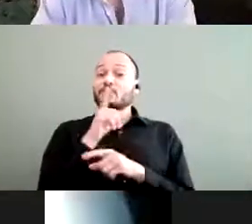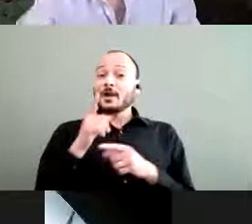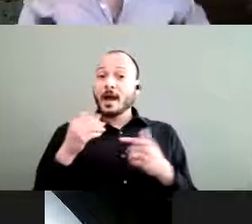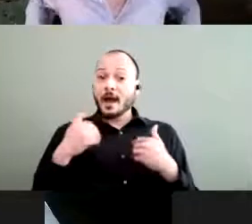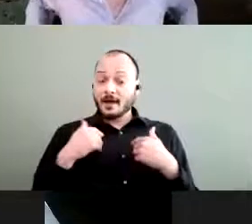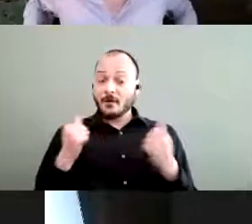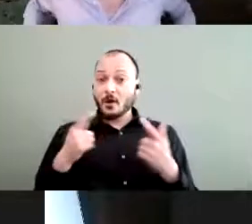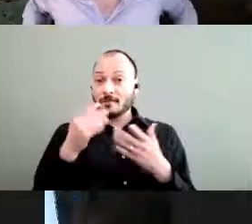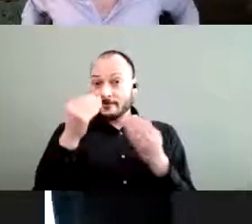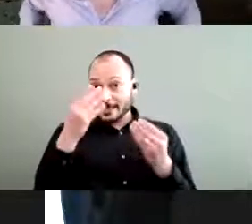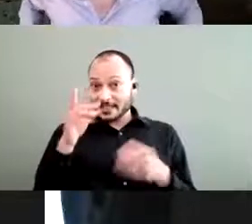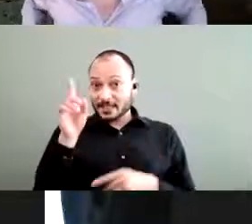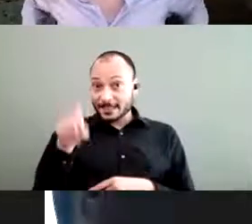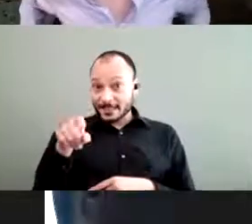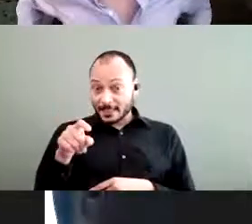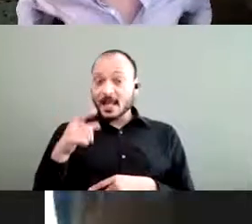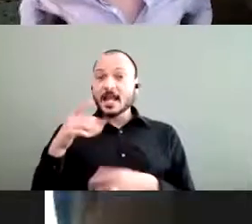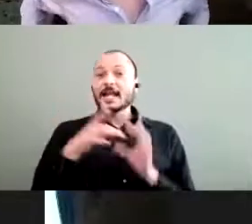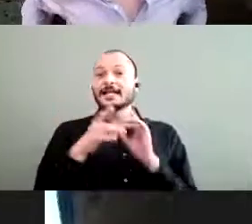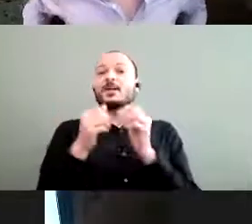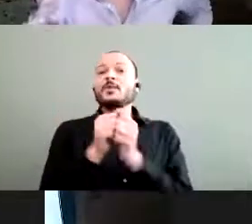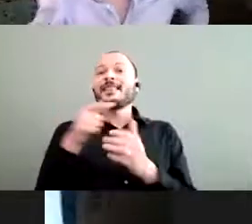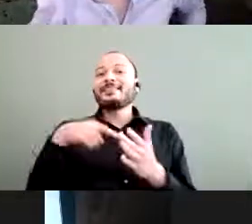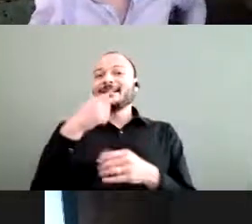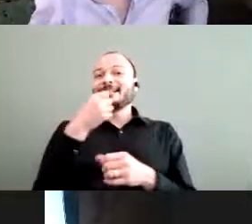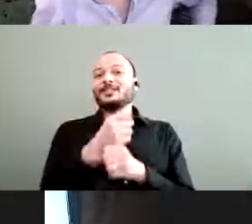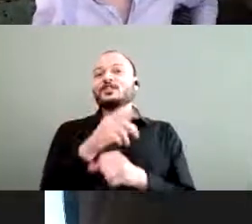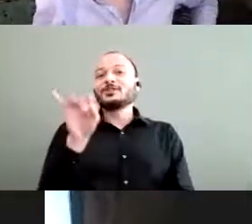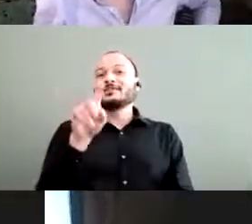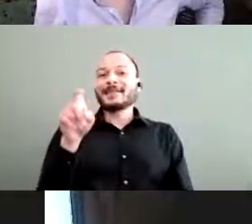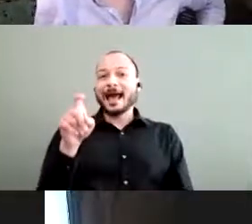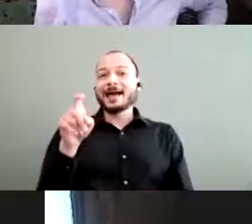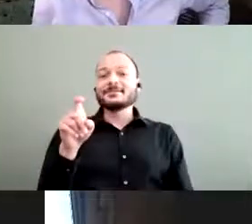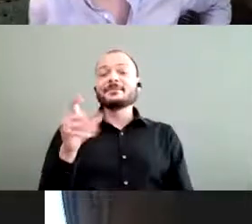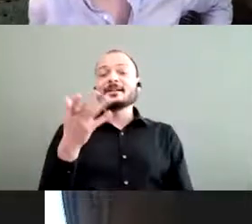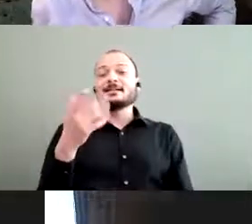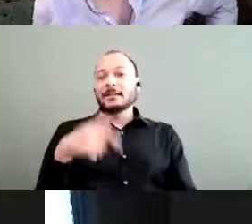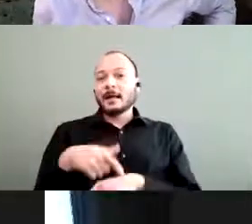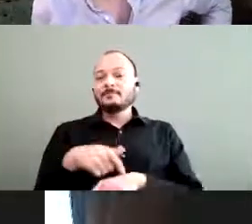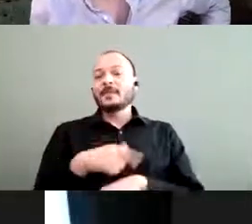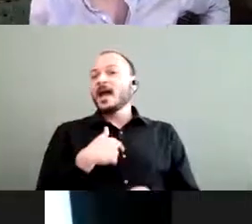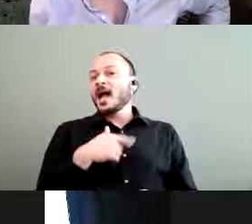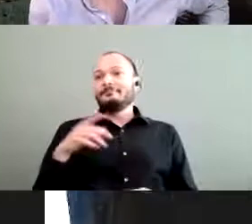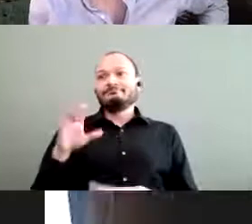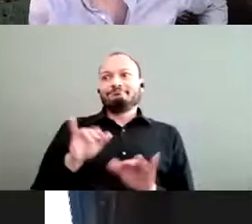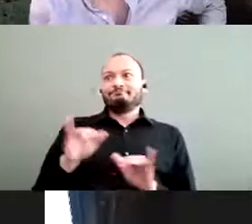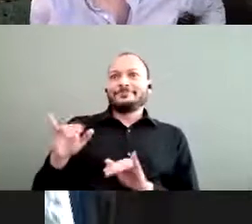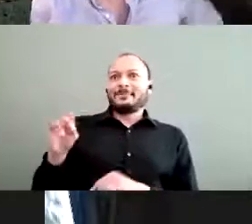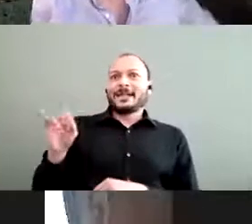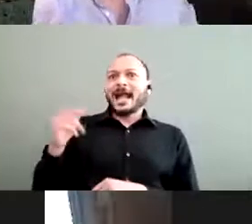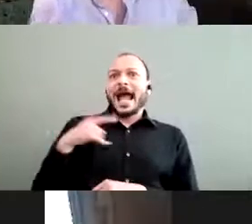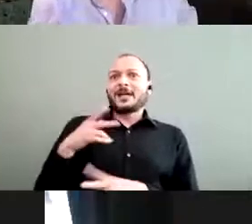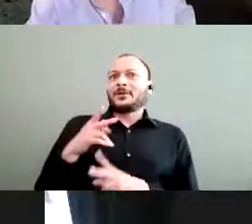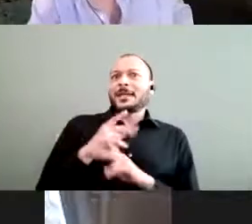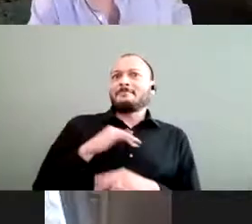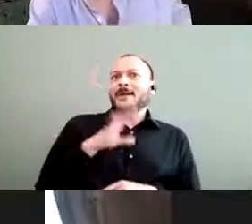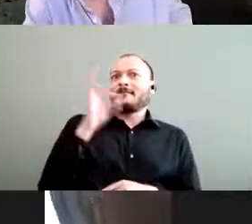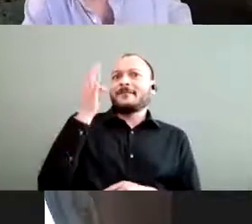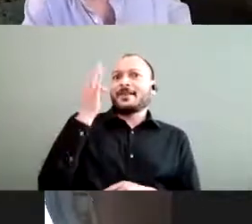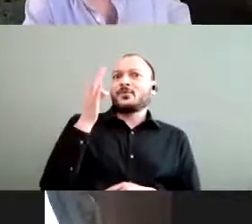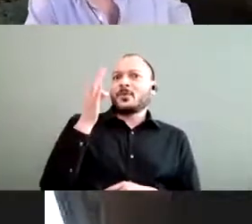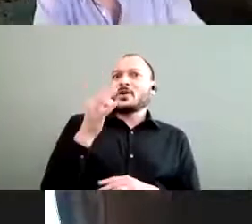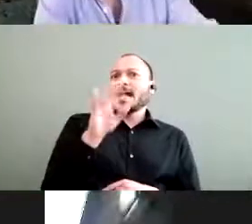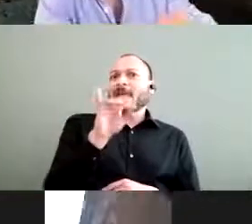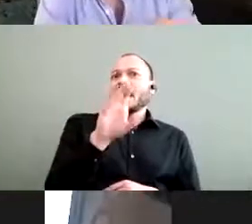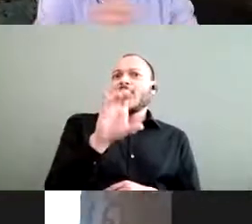need regarding this year's tax season. Unlike Nick, I do not keep my federal income tax book nearby. It was the hardest class in law